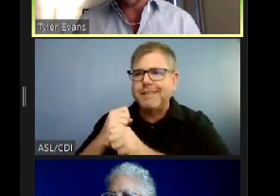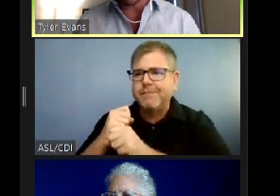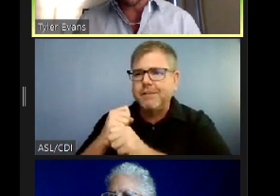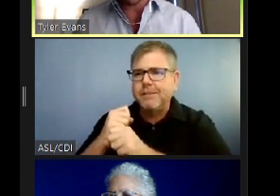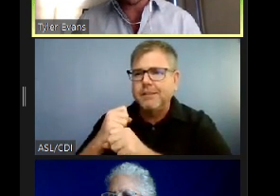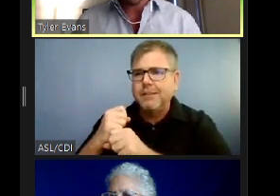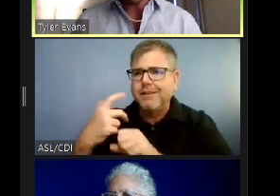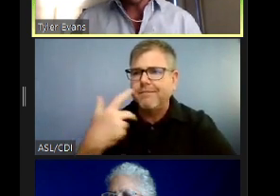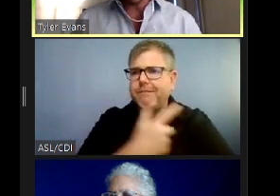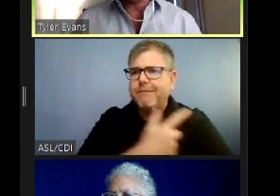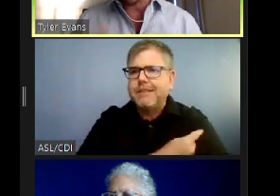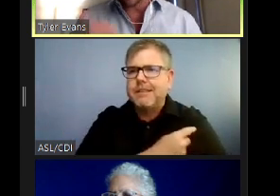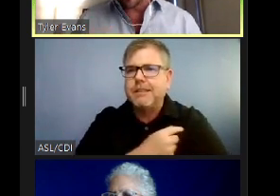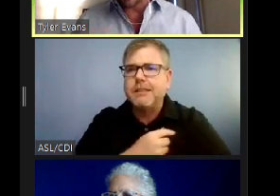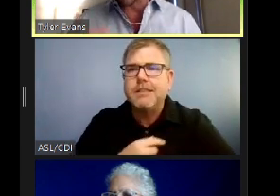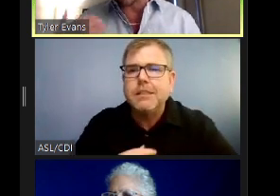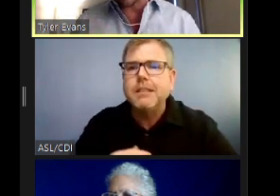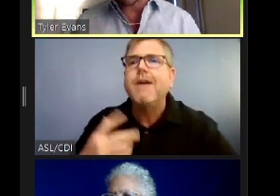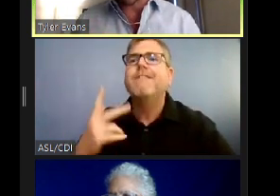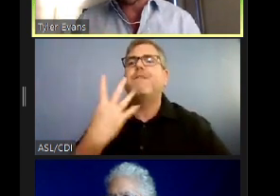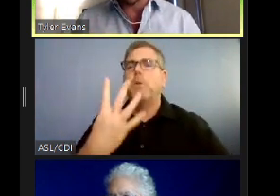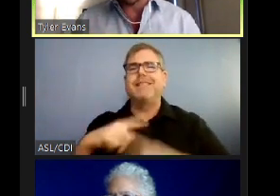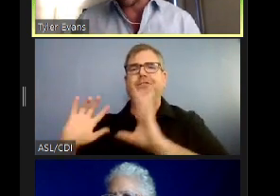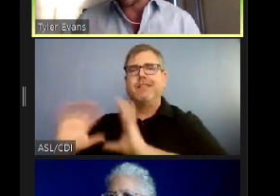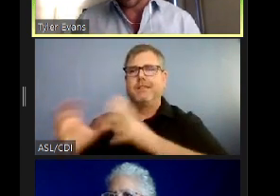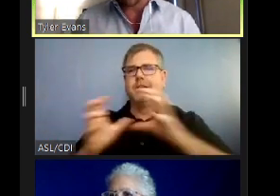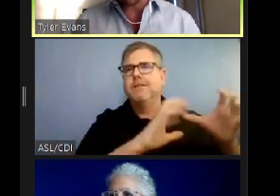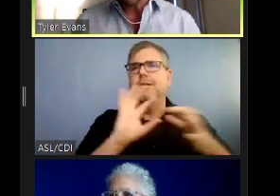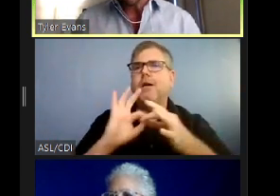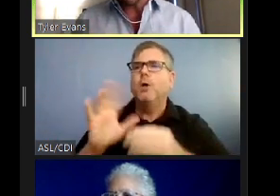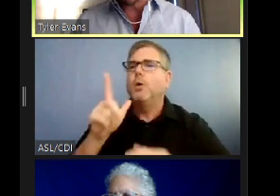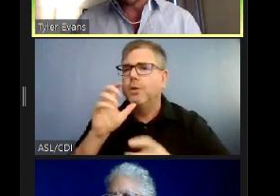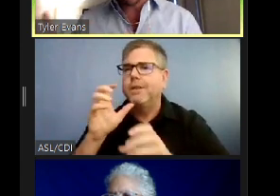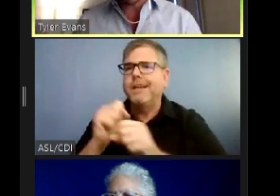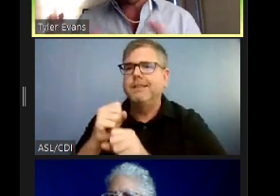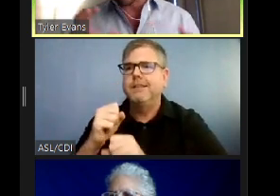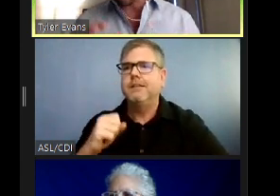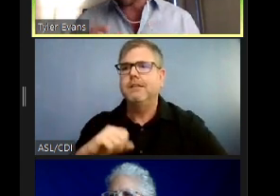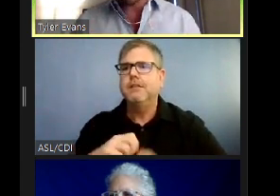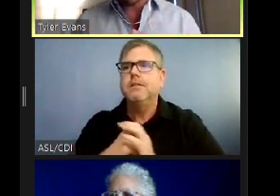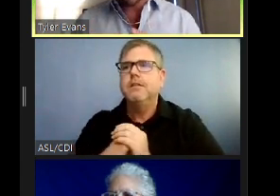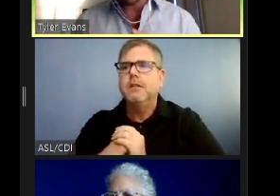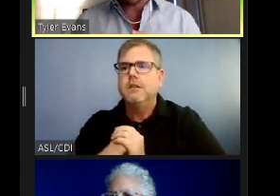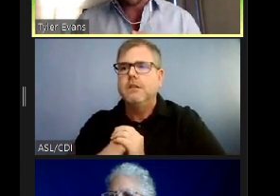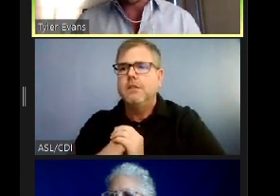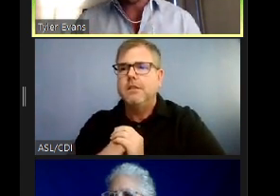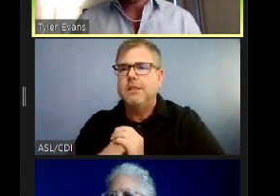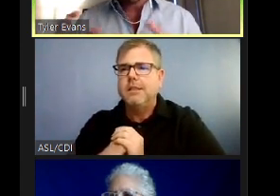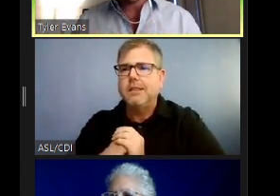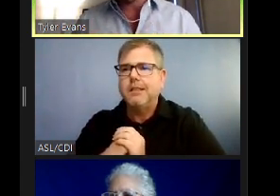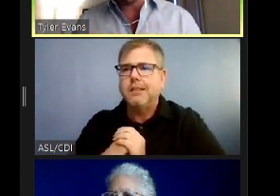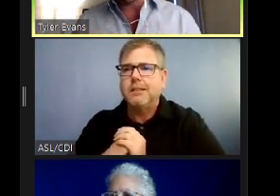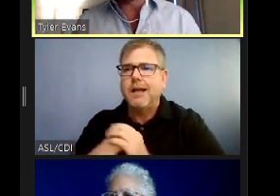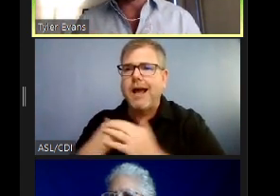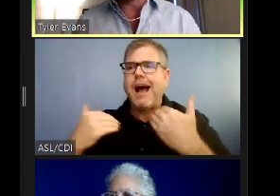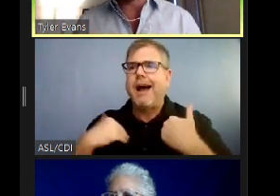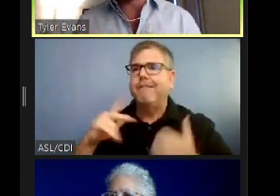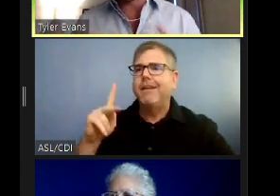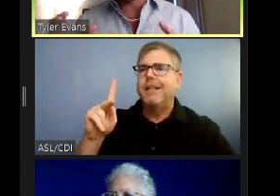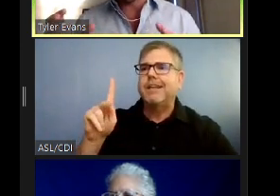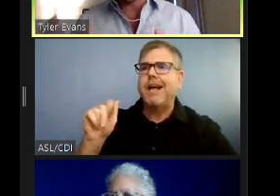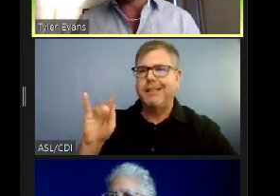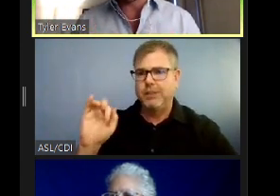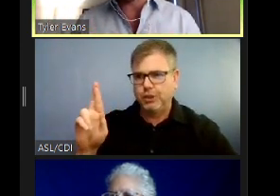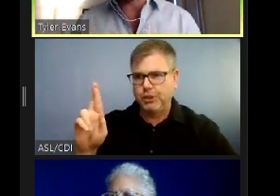multi-county entities. So like your Kaiser, your Sutter, your UCSF, which receive their own supplies. Then there's CVS Walgreens,